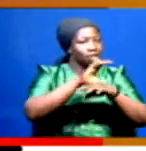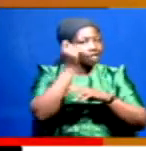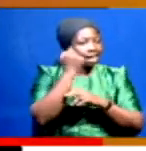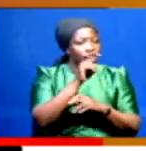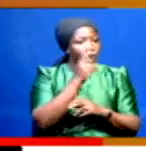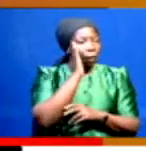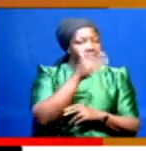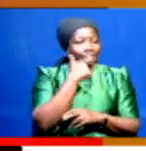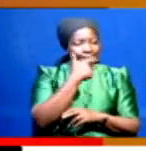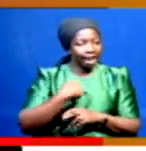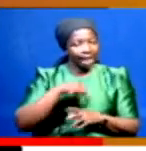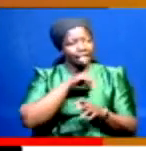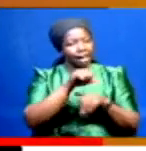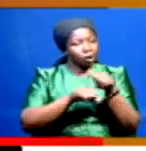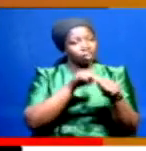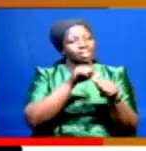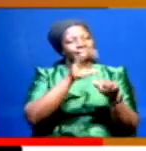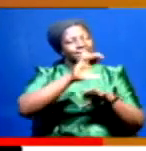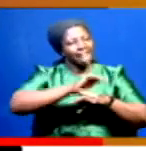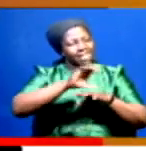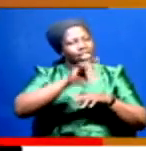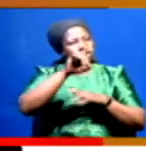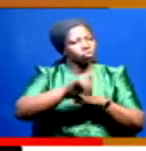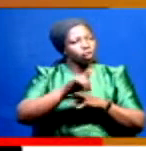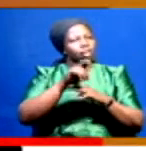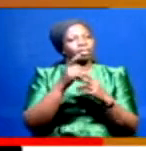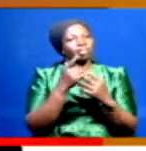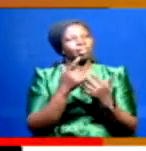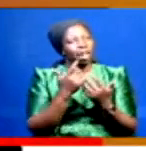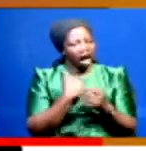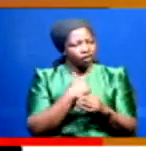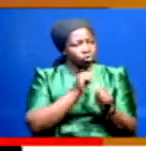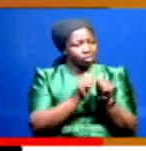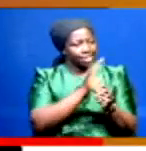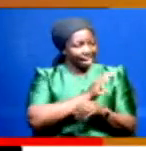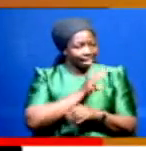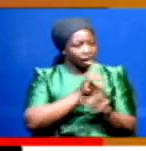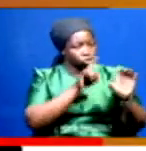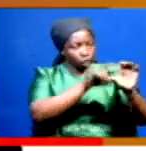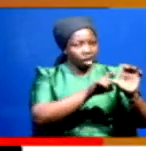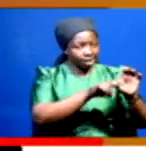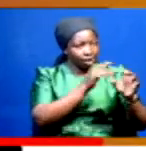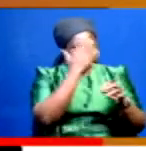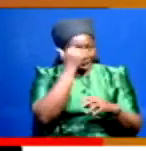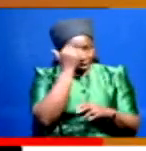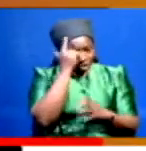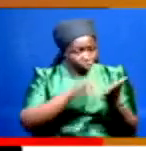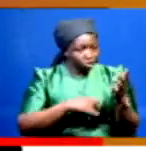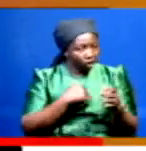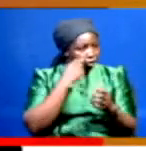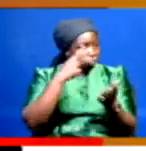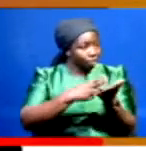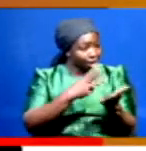the criteria of churches joining, because what we have witnessed in the country, we are not seeing this from the mainstream churches